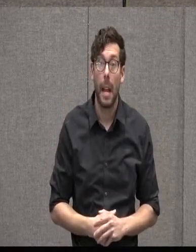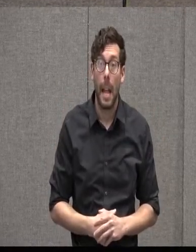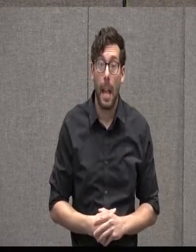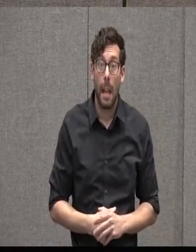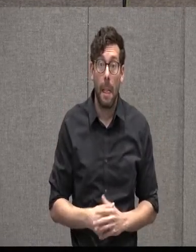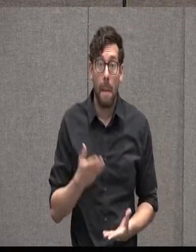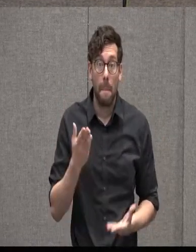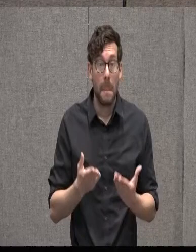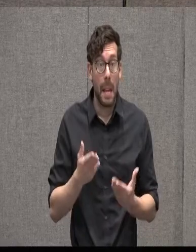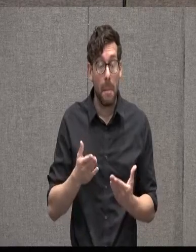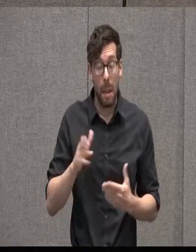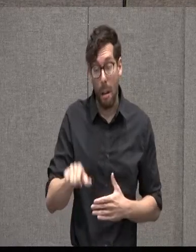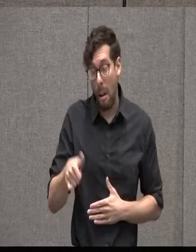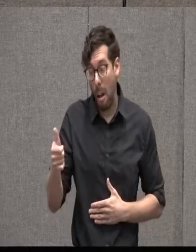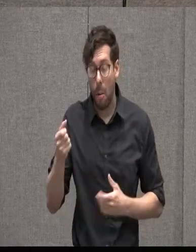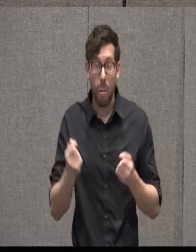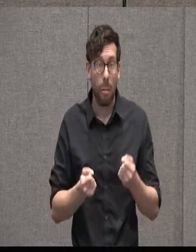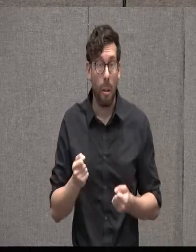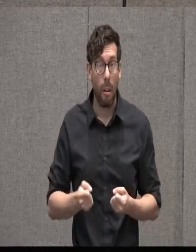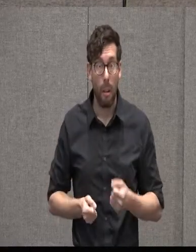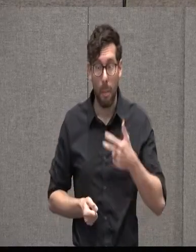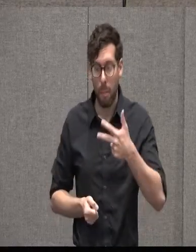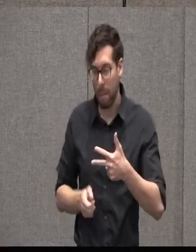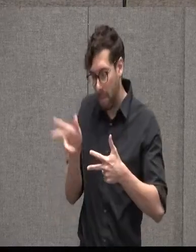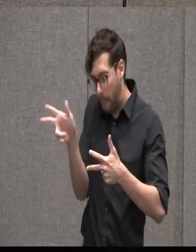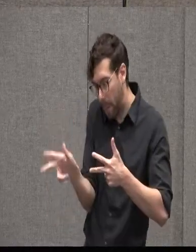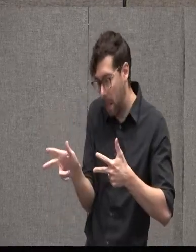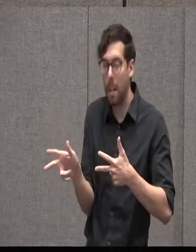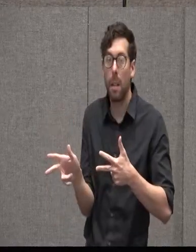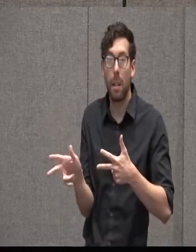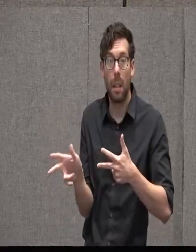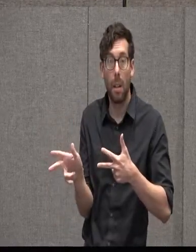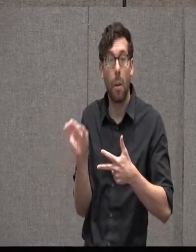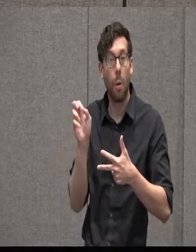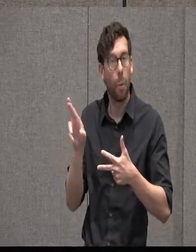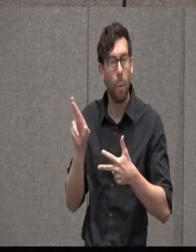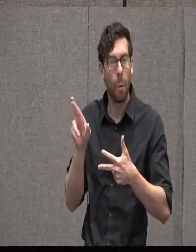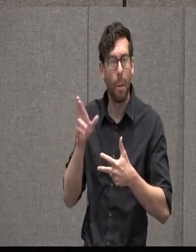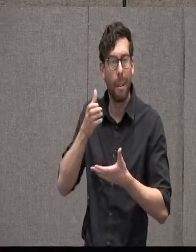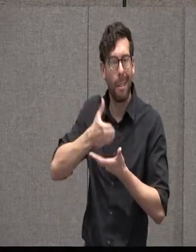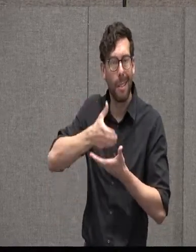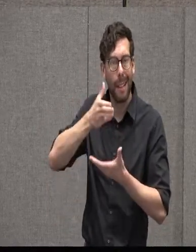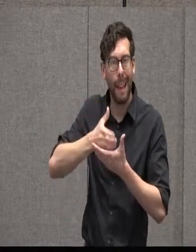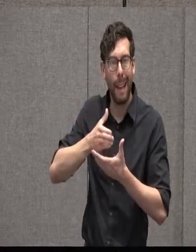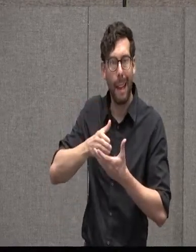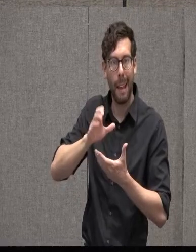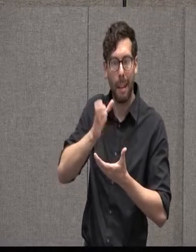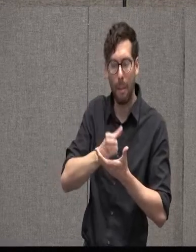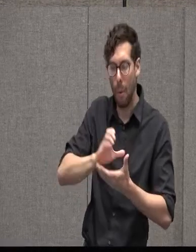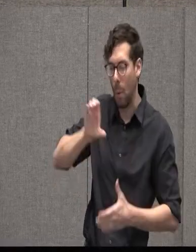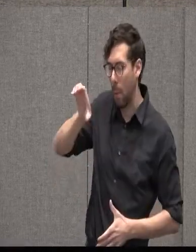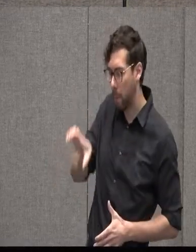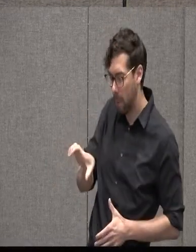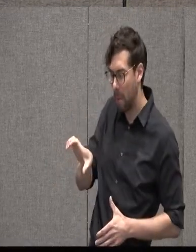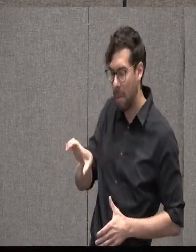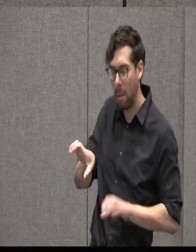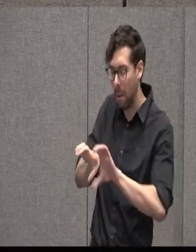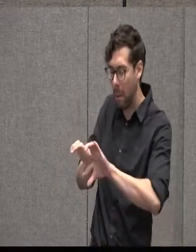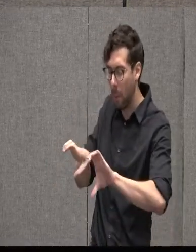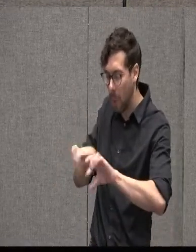this car. Let's see if I can make those collisions happen. Ready? Oh, it's still too far.